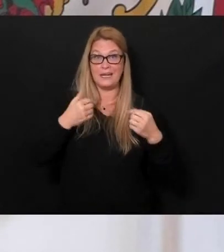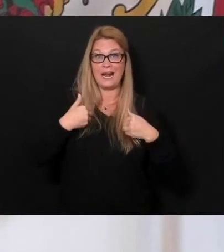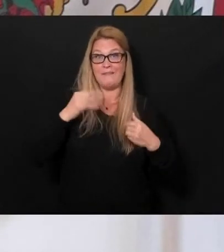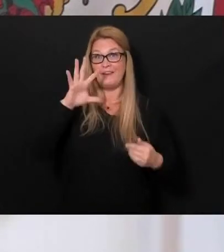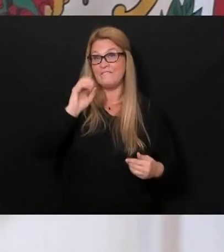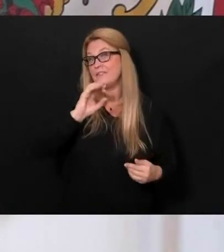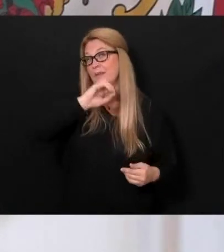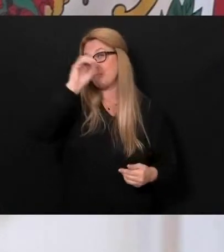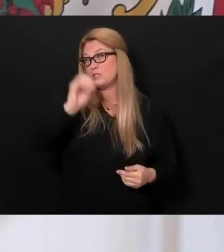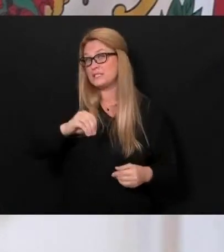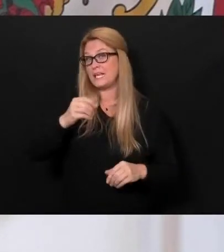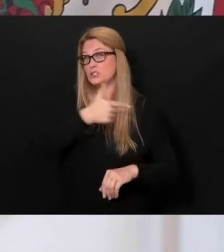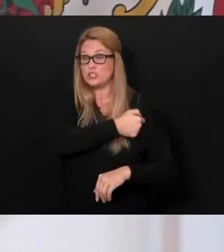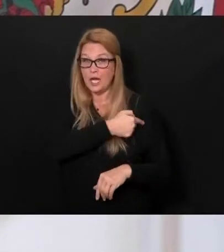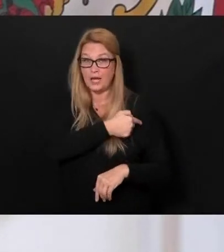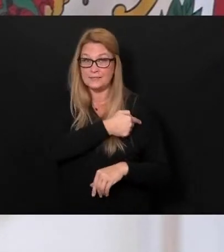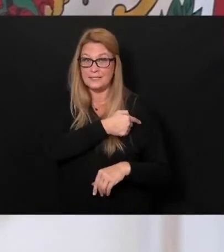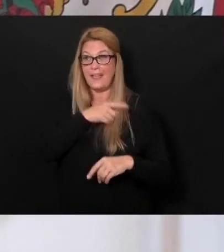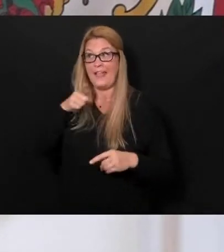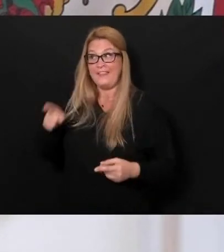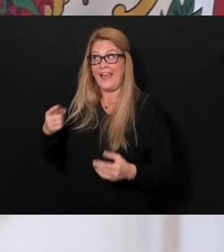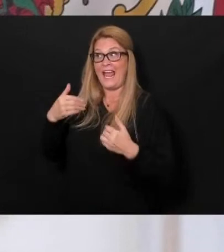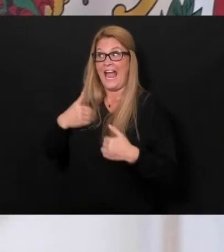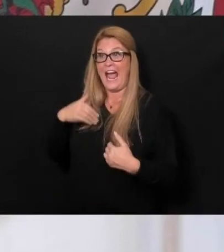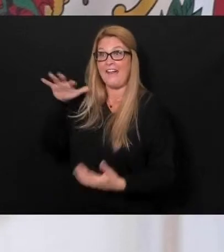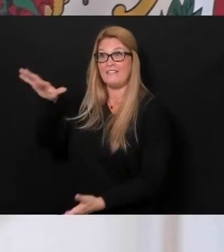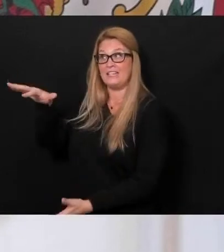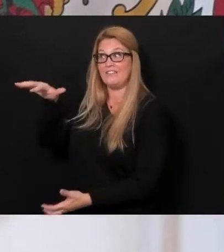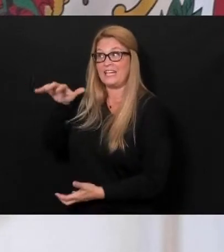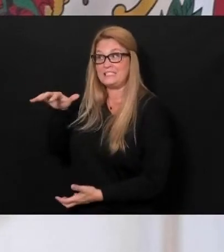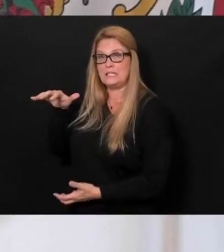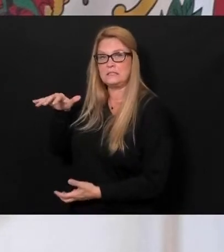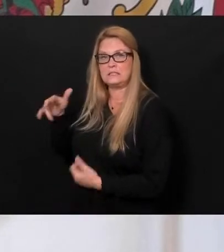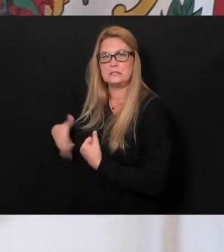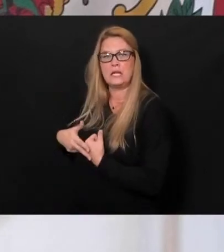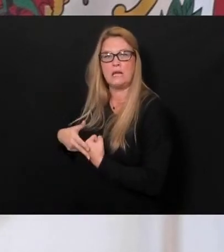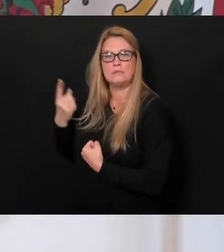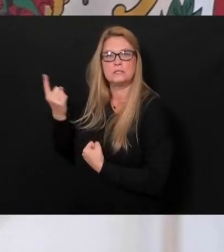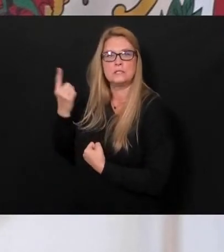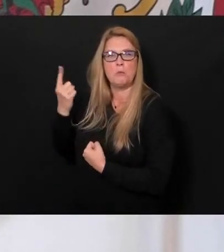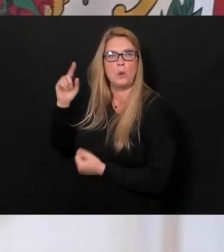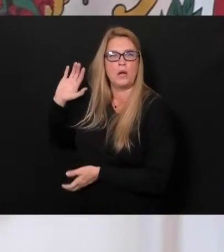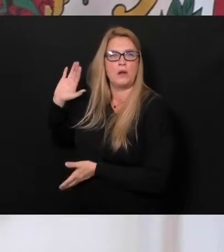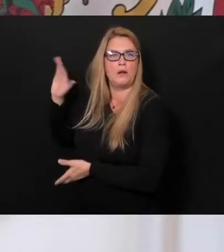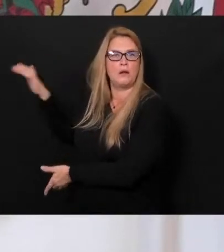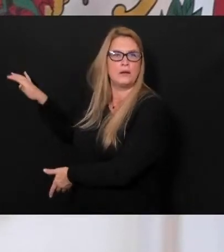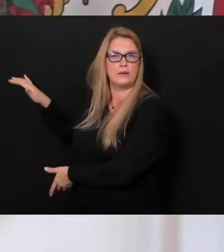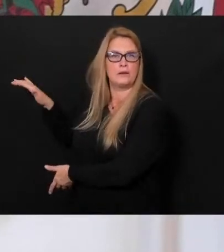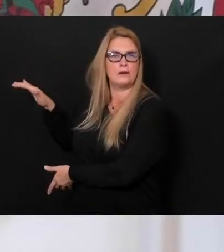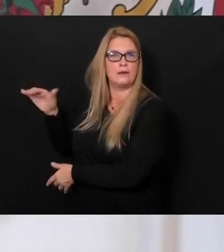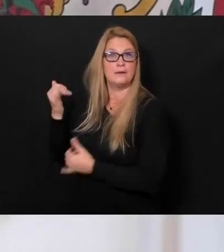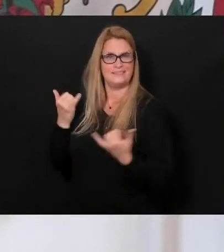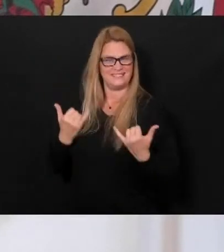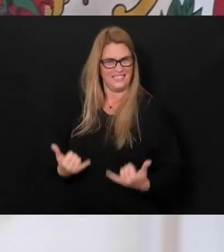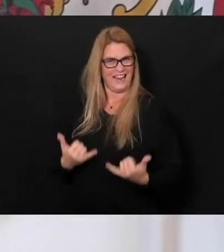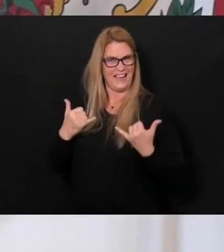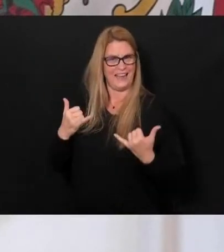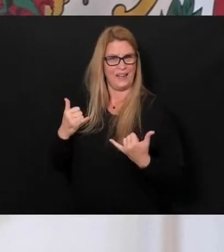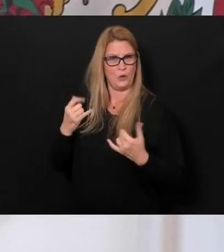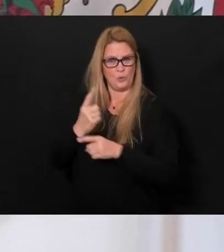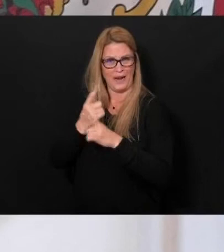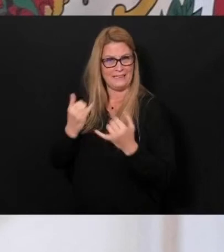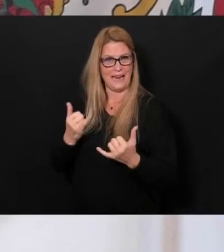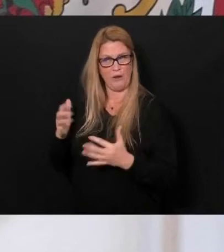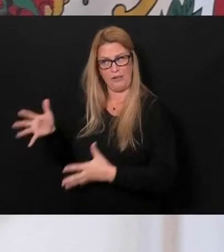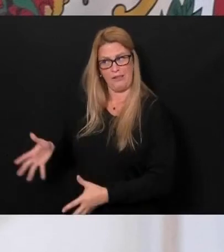50% that have vaccines, and they're in some warehouse somewhere today, right now.